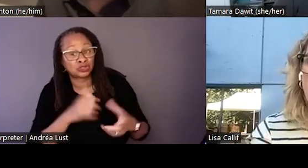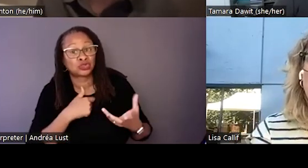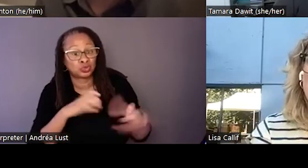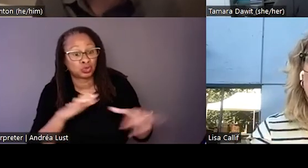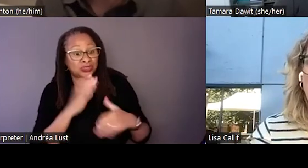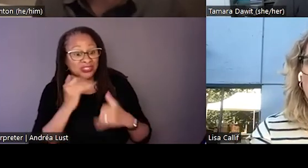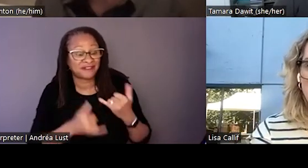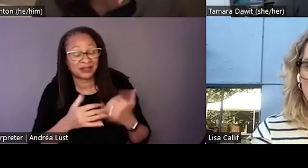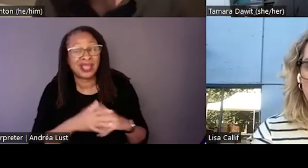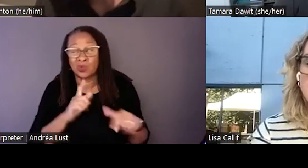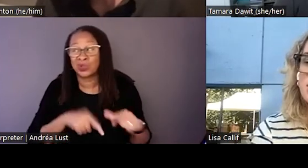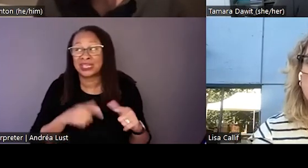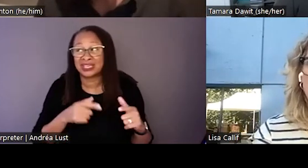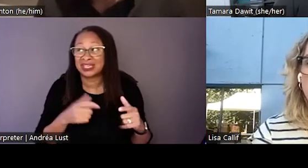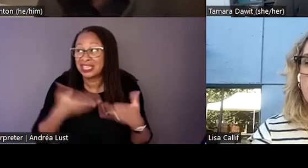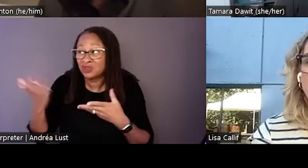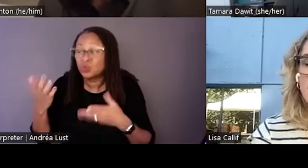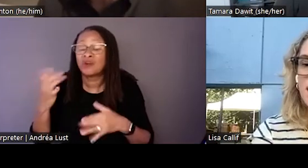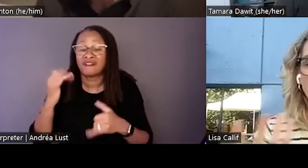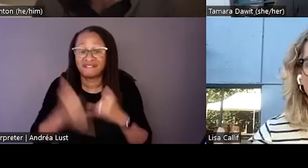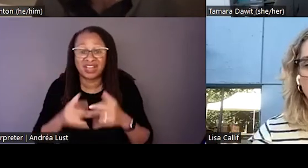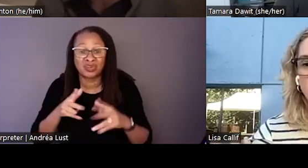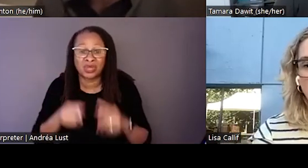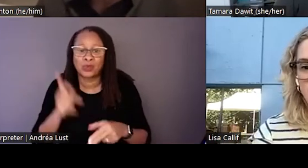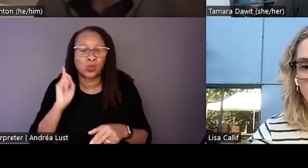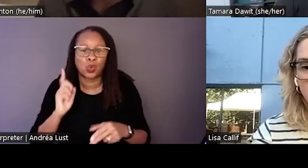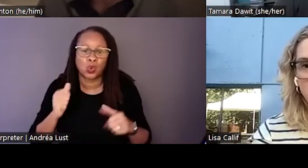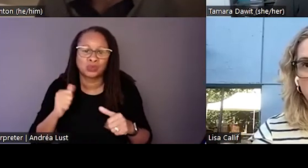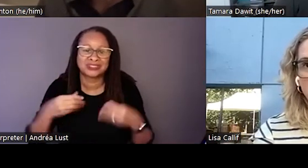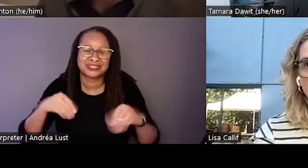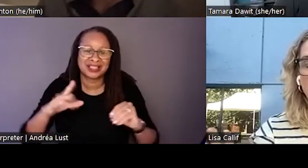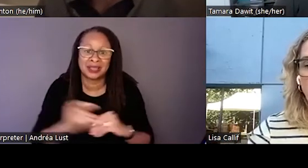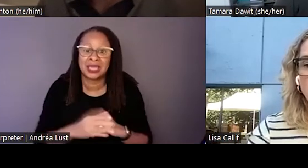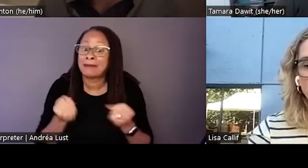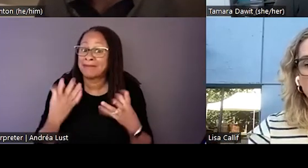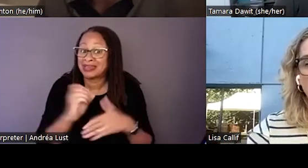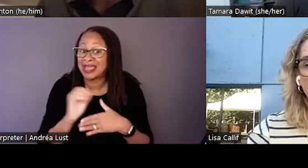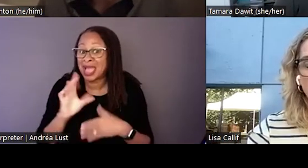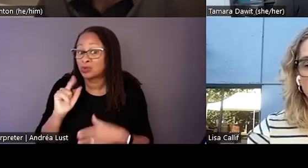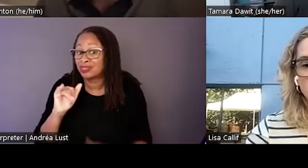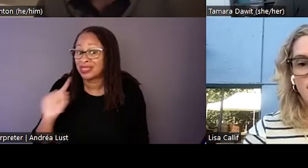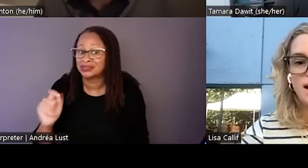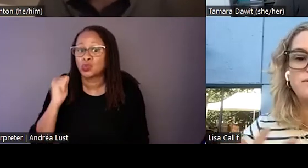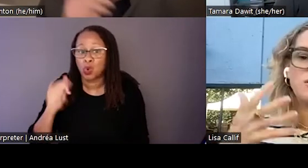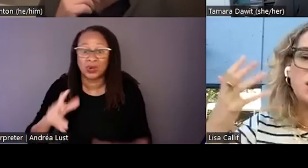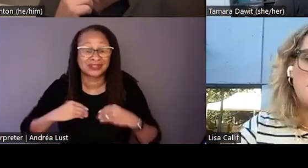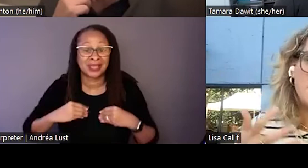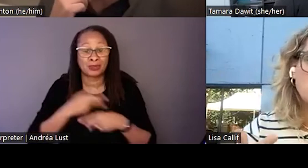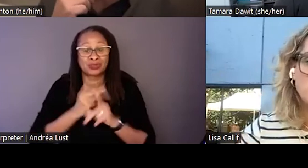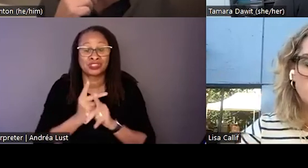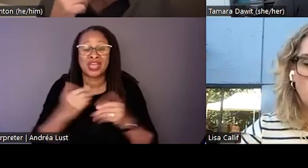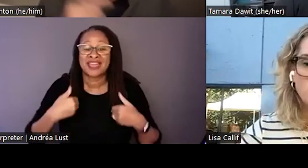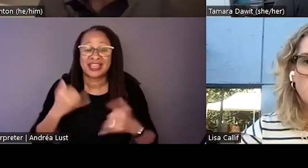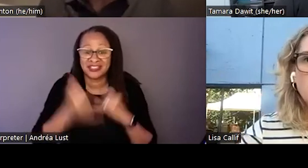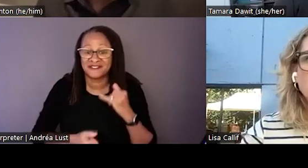give you final cut, we're not going to be able to sell this thing. Because it is true that many outlets will not take a production that is that has final cut